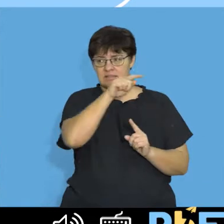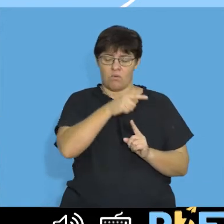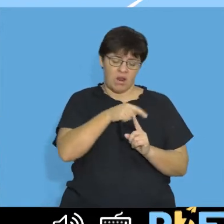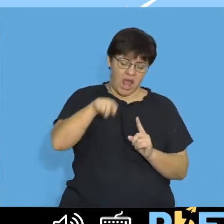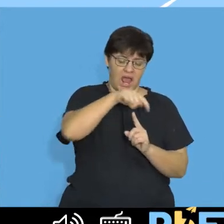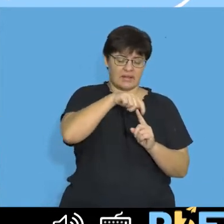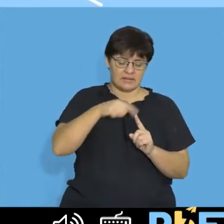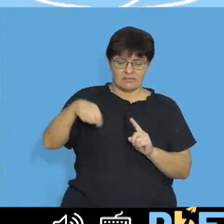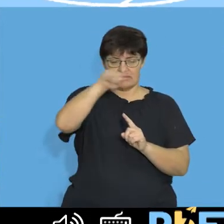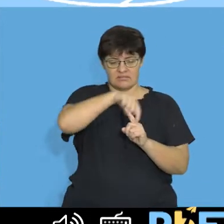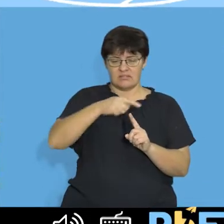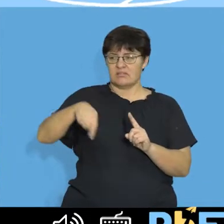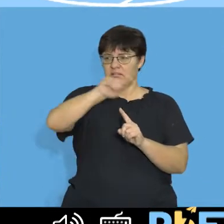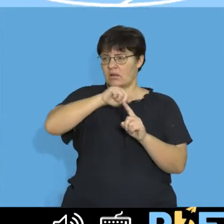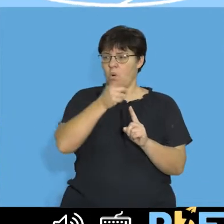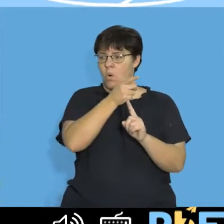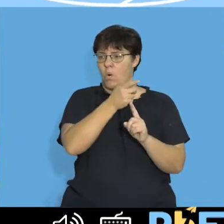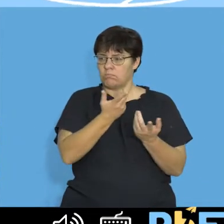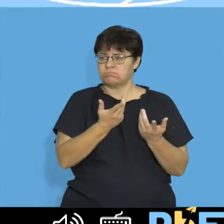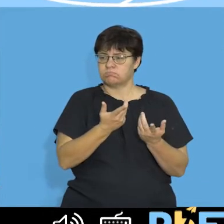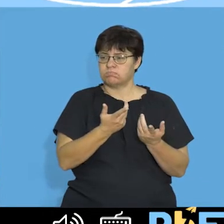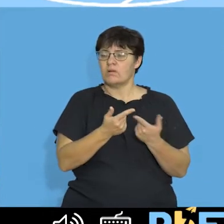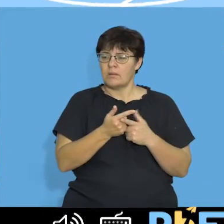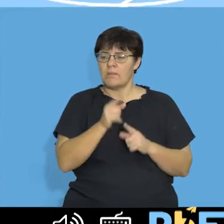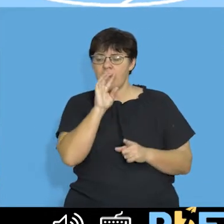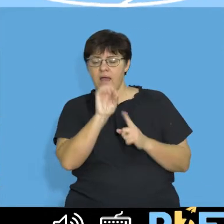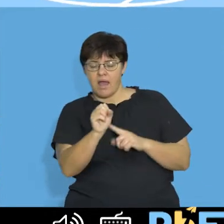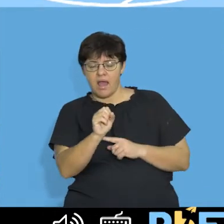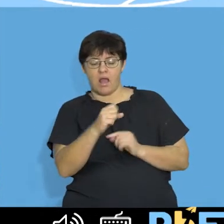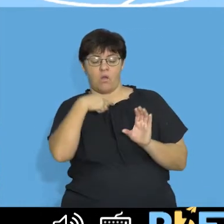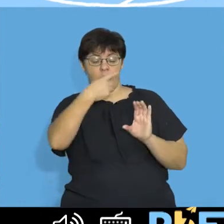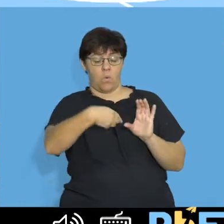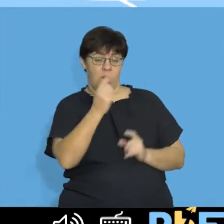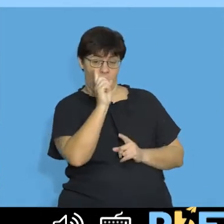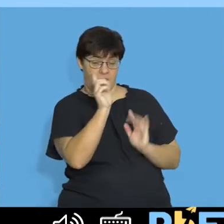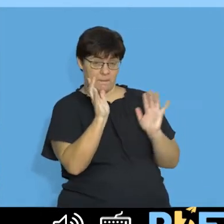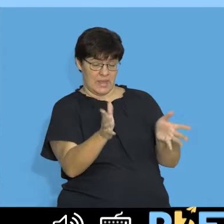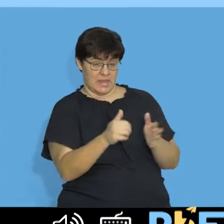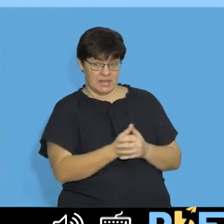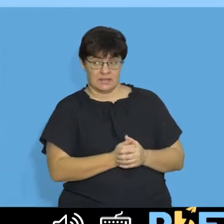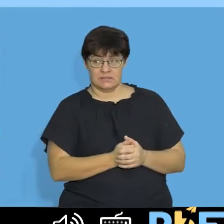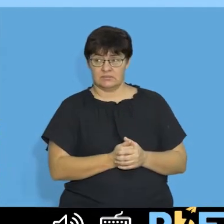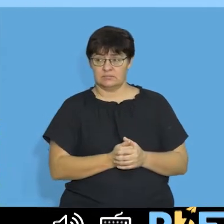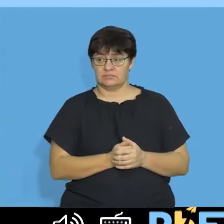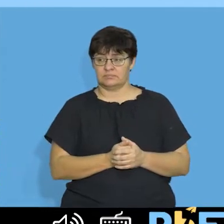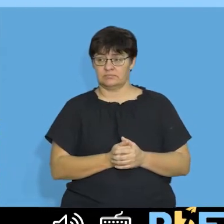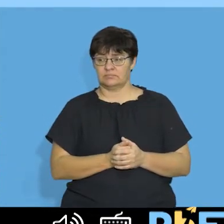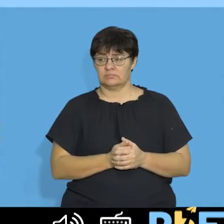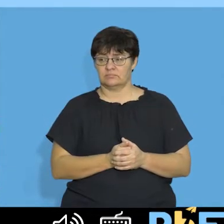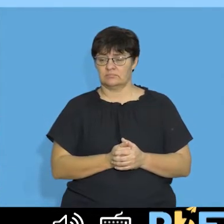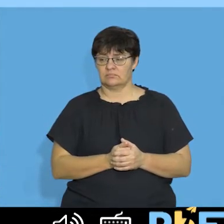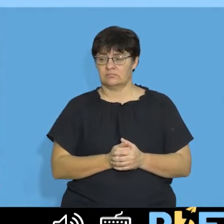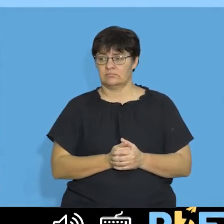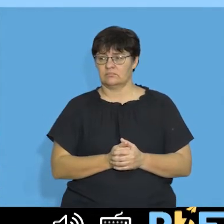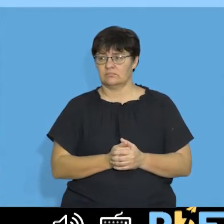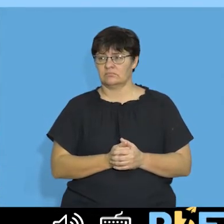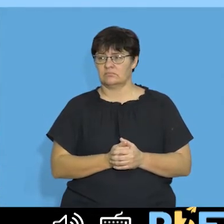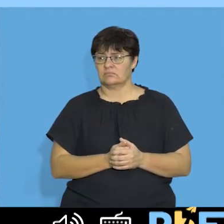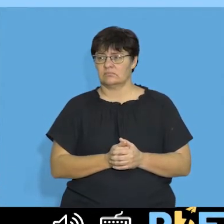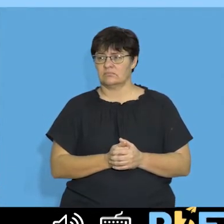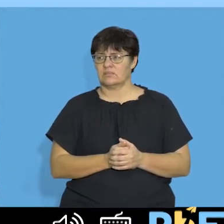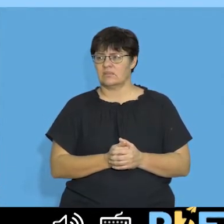So I'm going to revert to just one coil, and at the moment, I'm going to change it